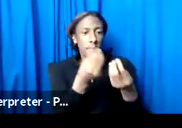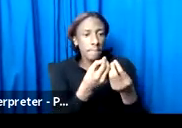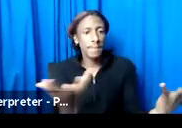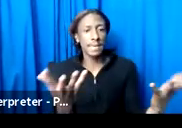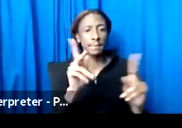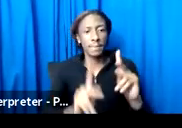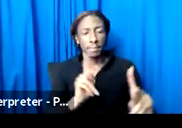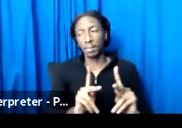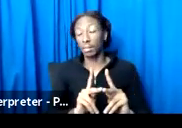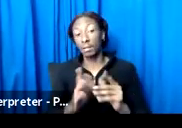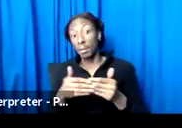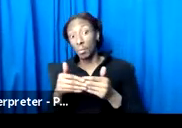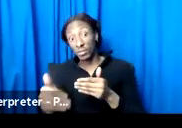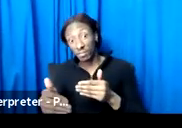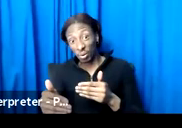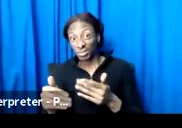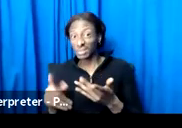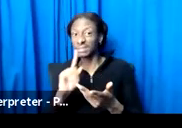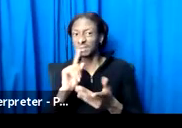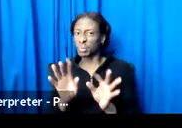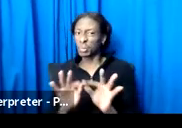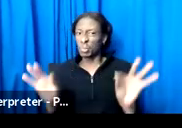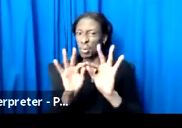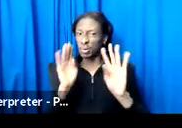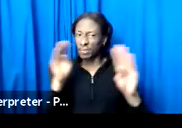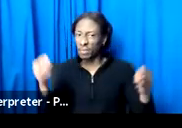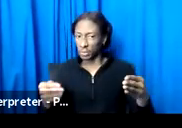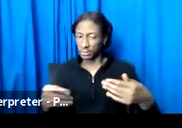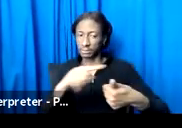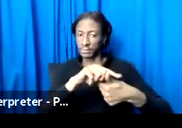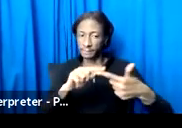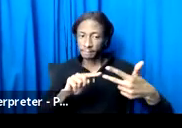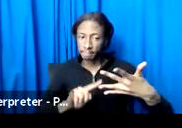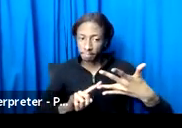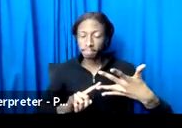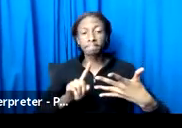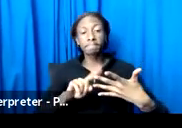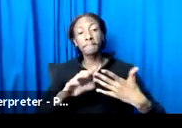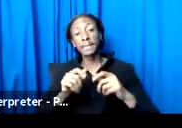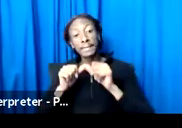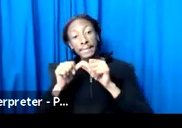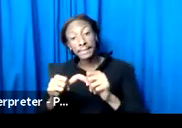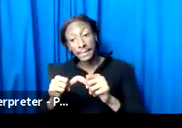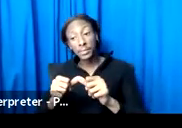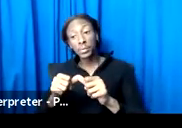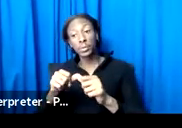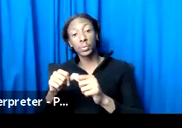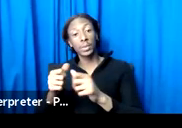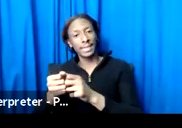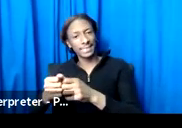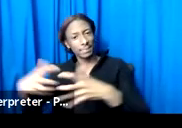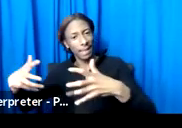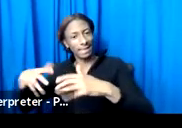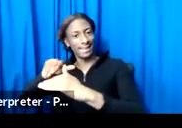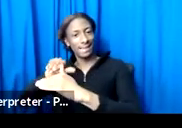forward, it is important to focus on the following. We need to focus on continuing to expand access to communities.